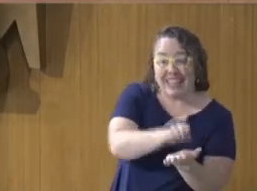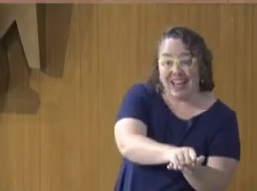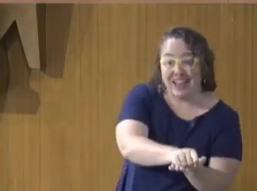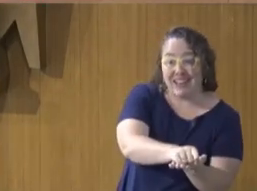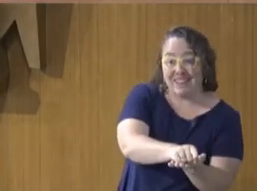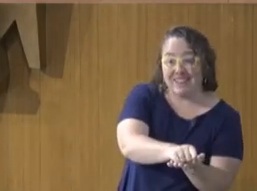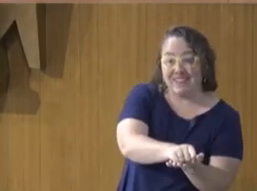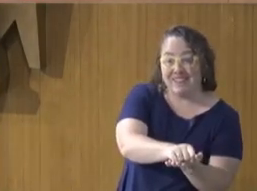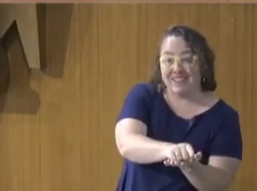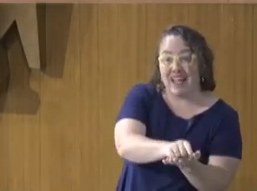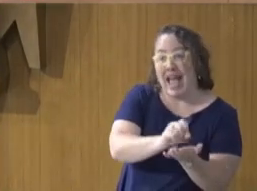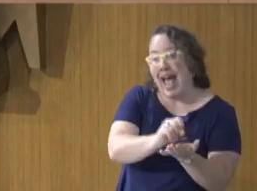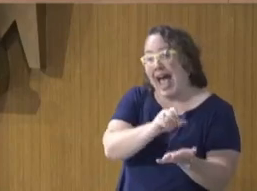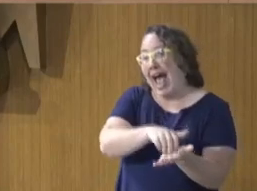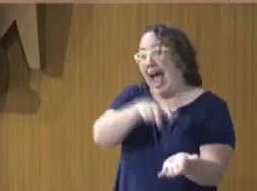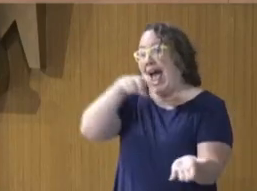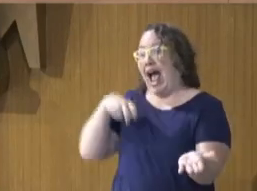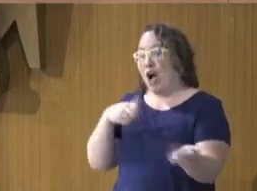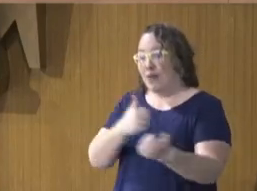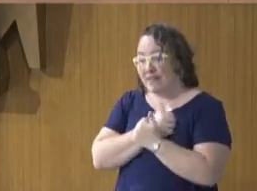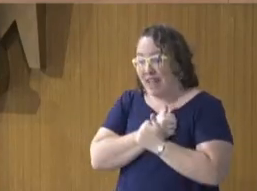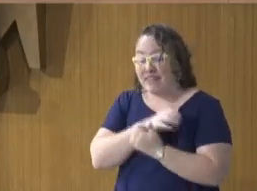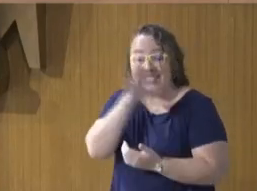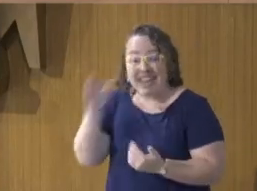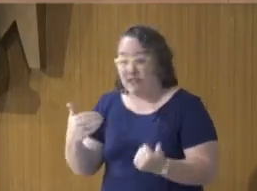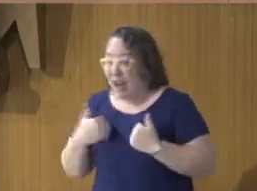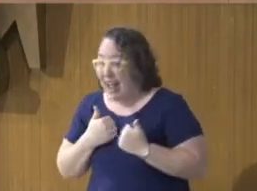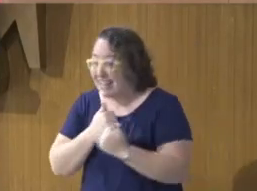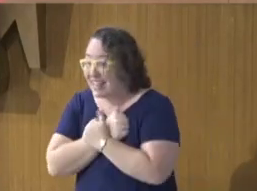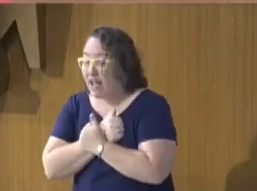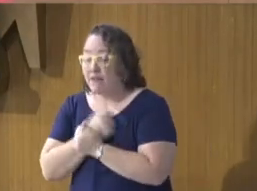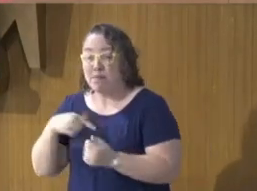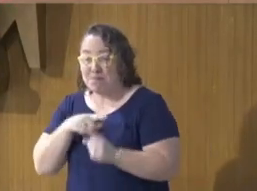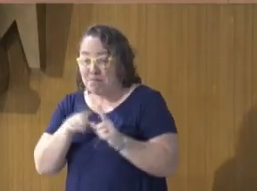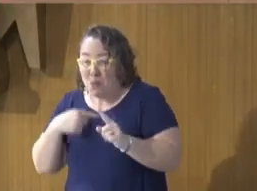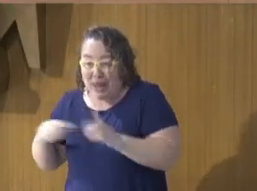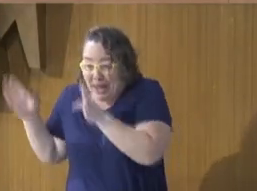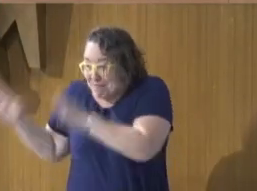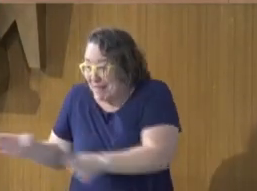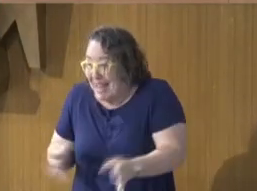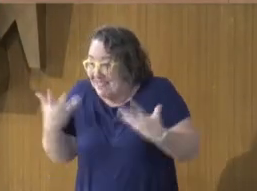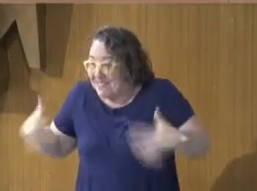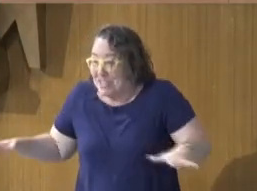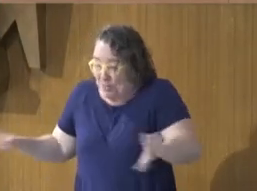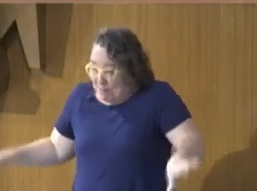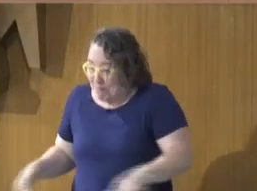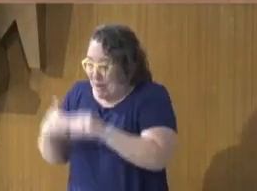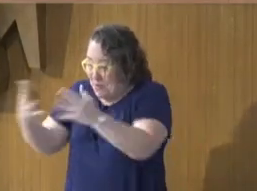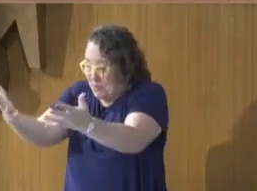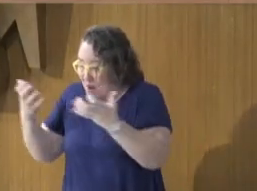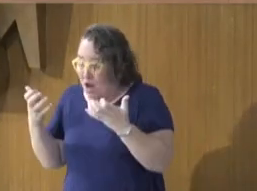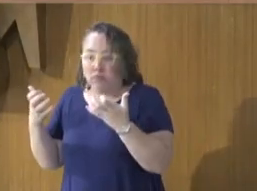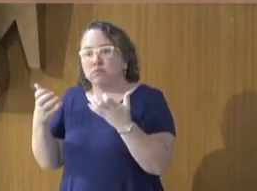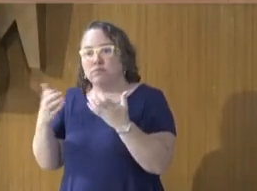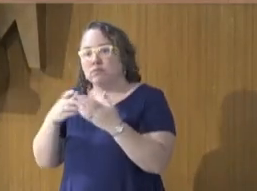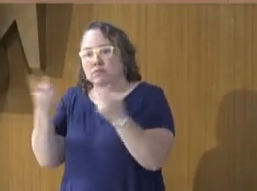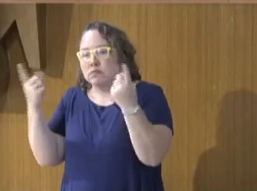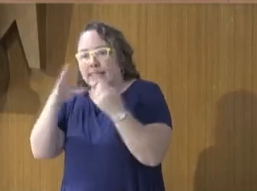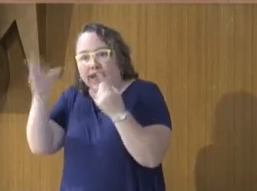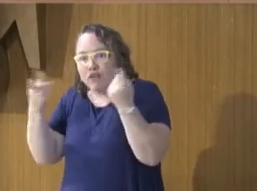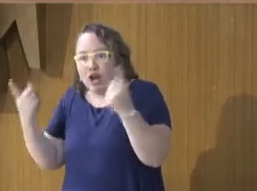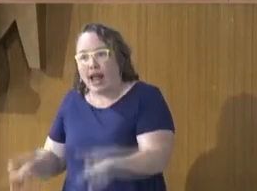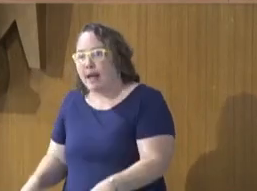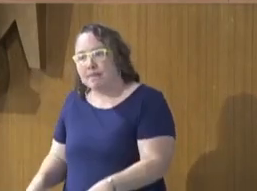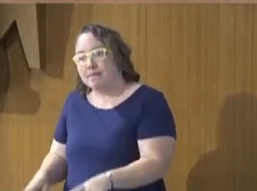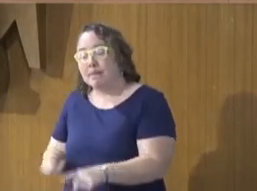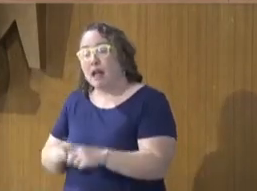out of love, or we never fell in love at all, although we had definitely planned on doing that. And here we are, whether our plans